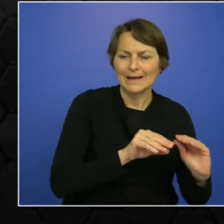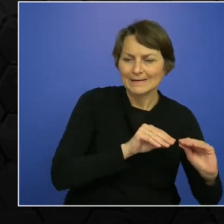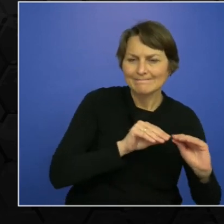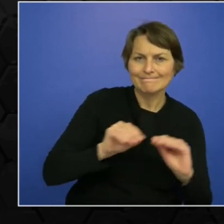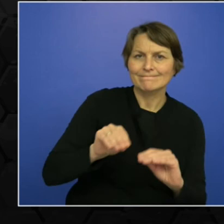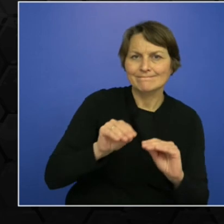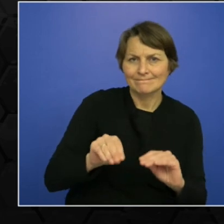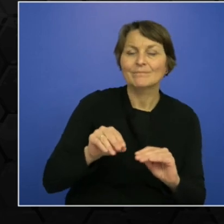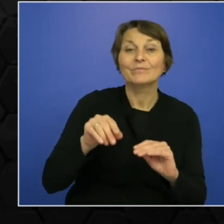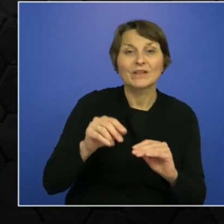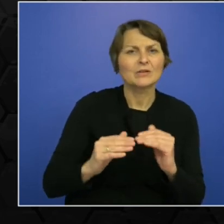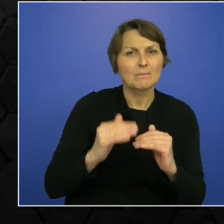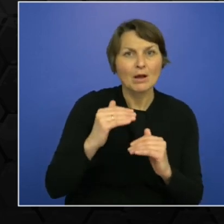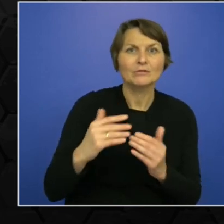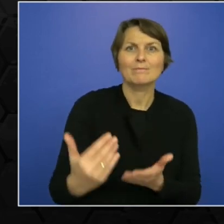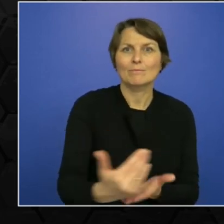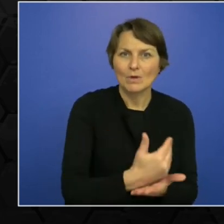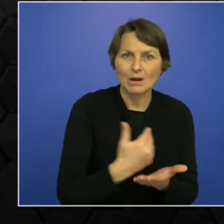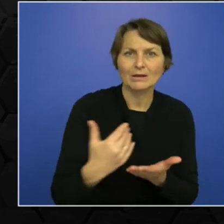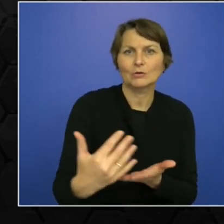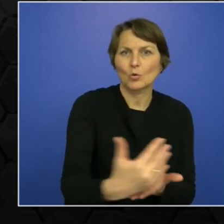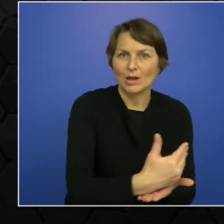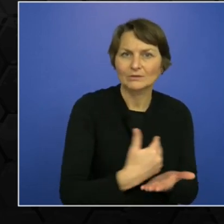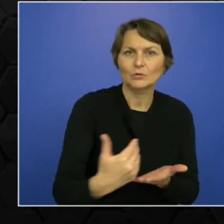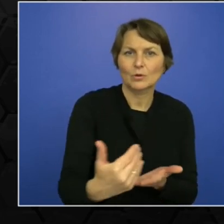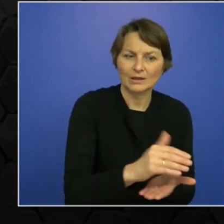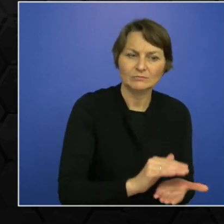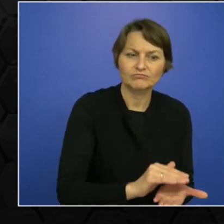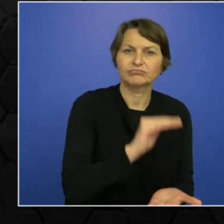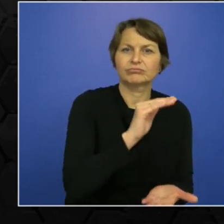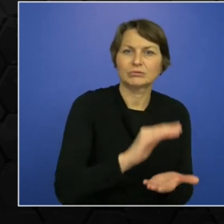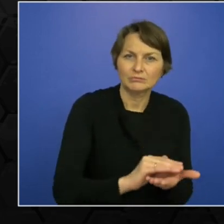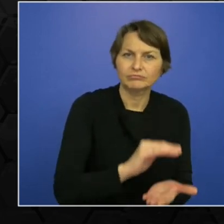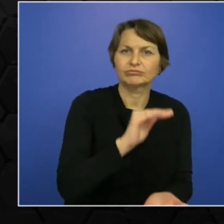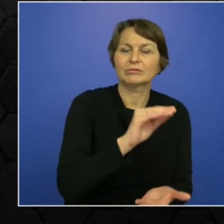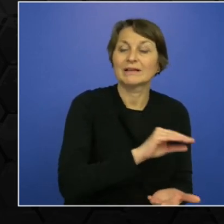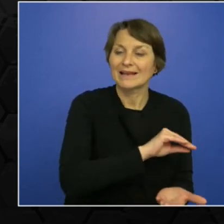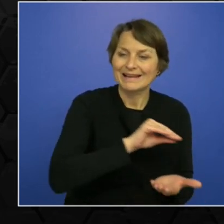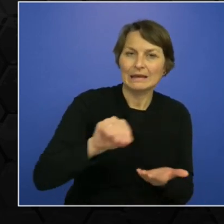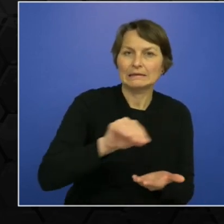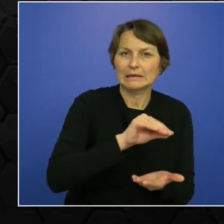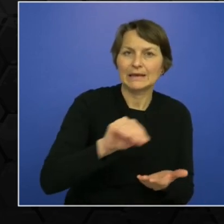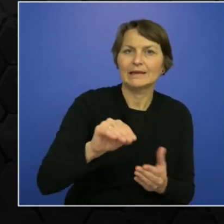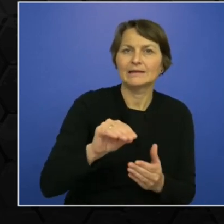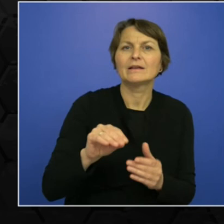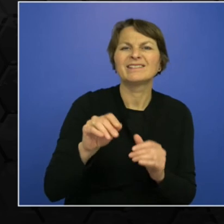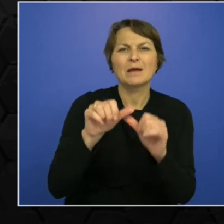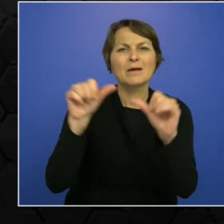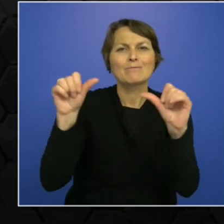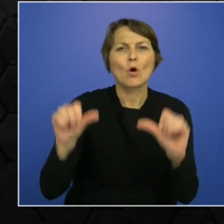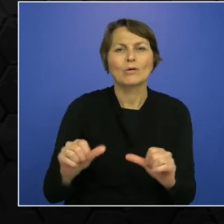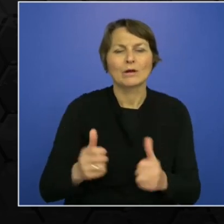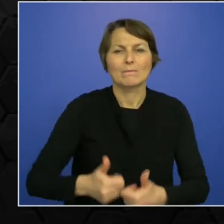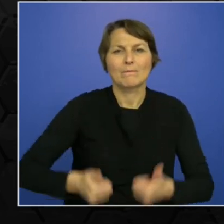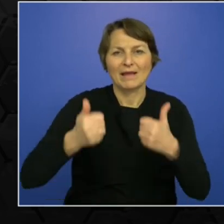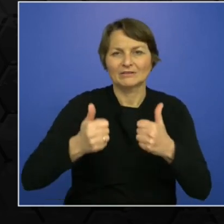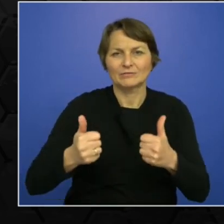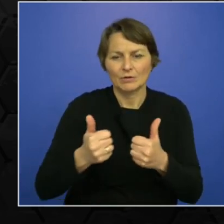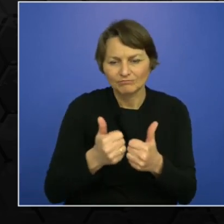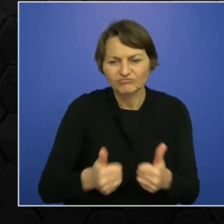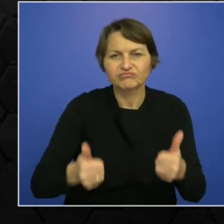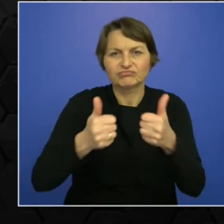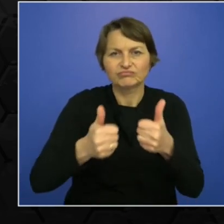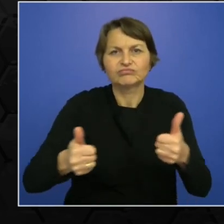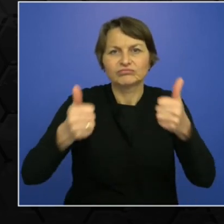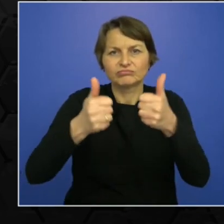to collect more data to be able to effectively train our model, and we can be able to do better classification and eventually deploy